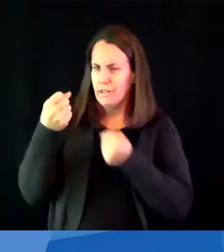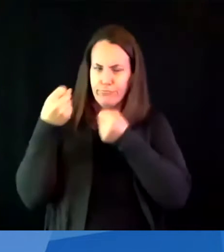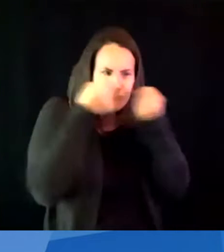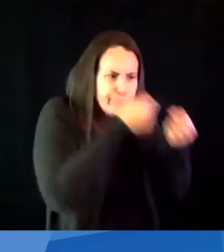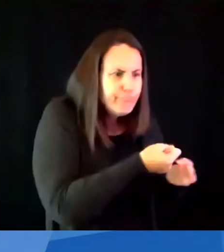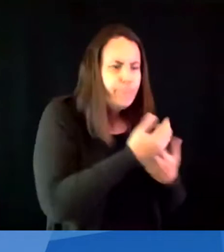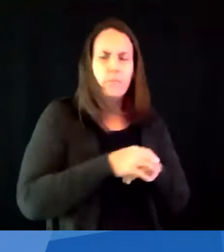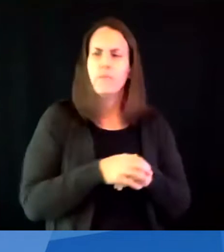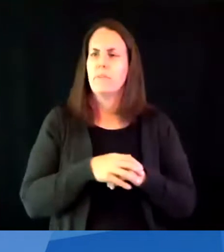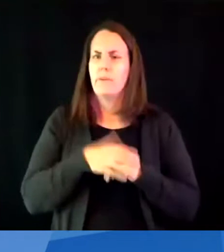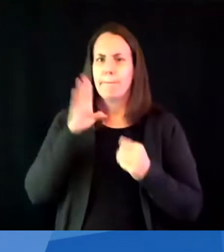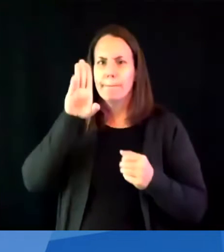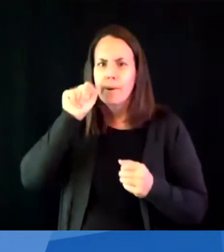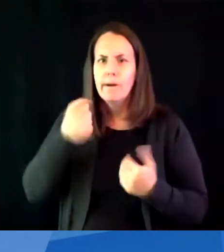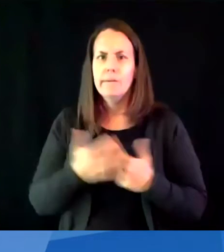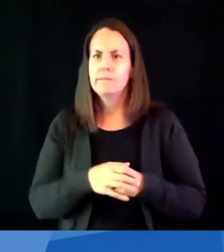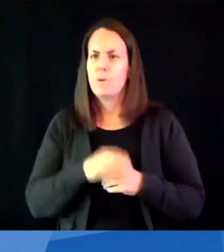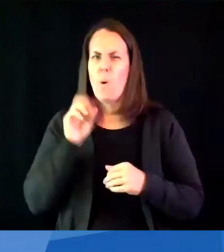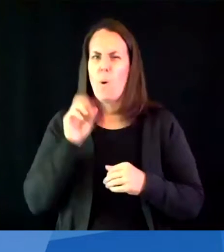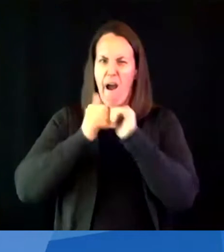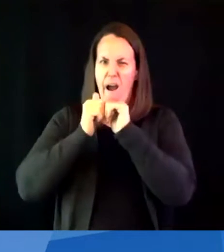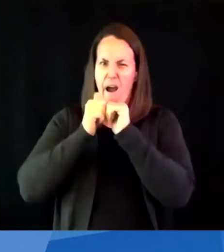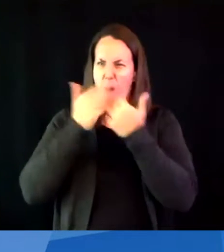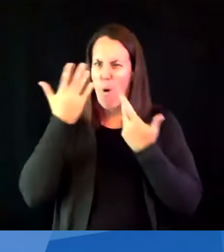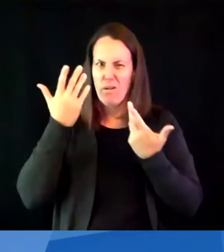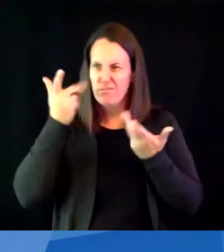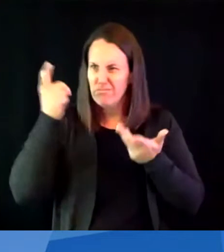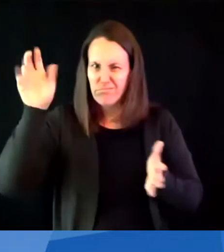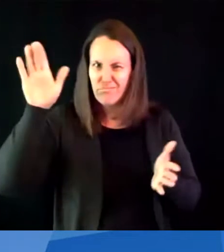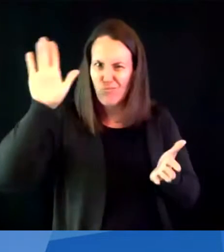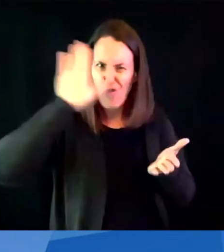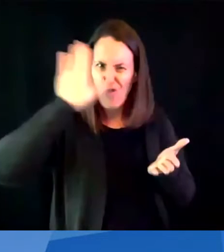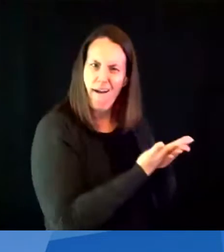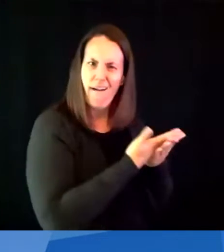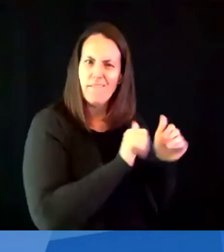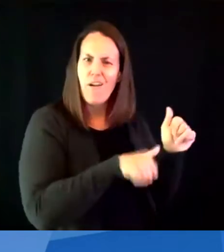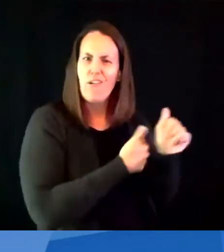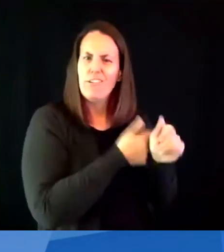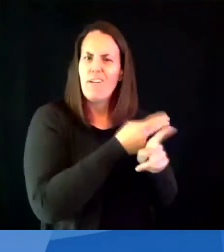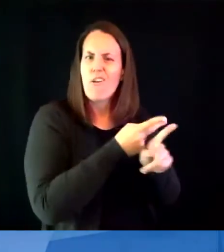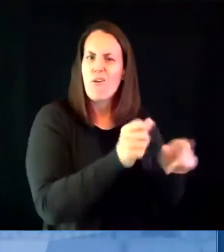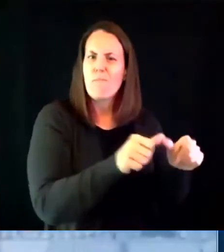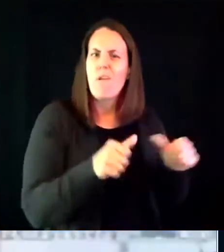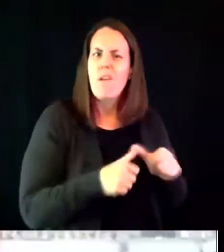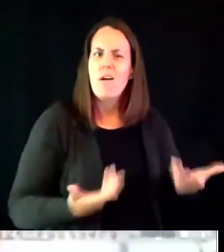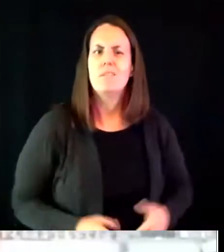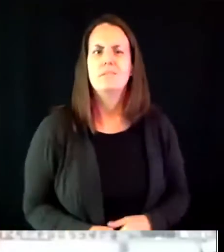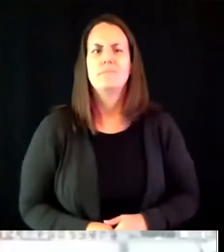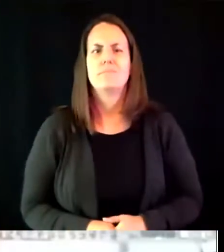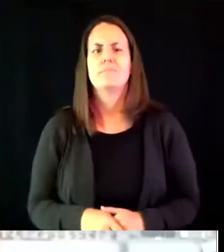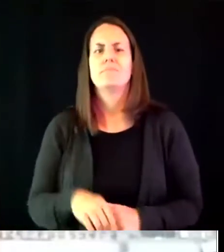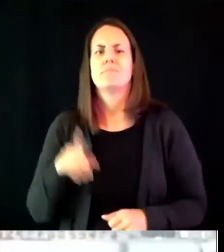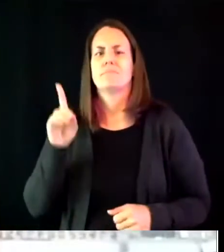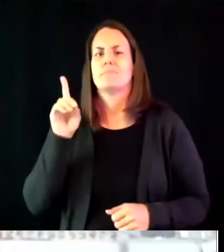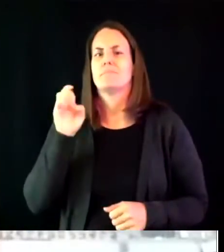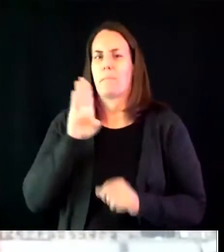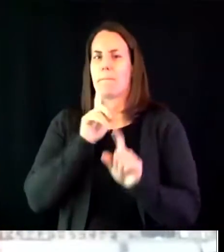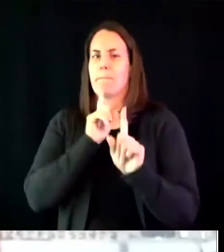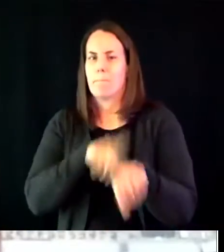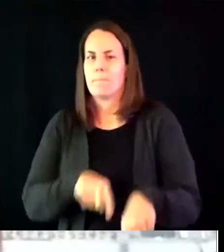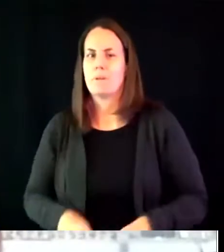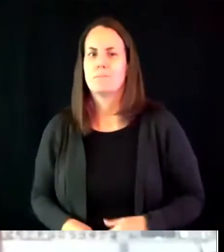their transport? Thank you. Deb? Yes, what happens, the process is once a patient